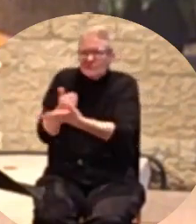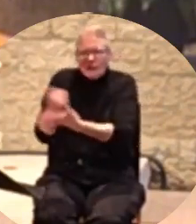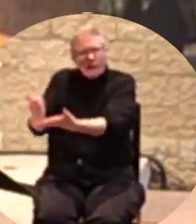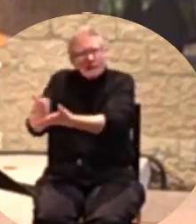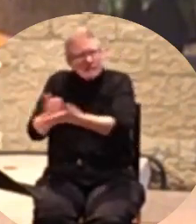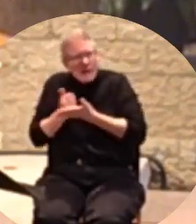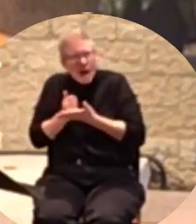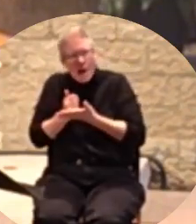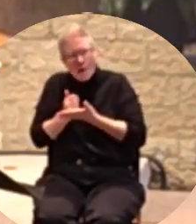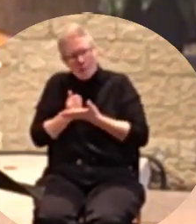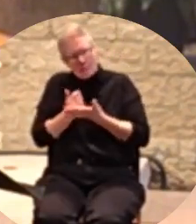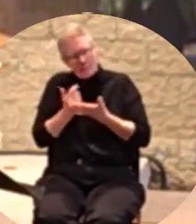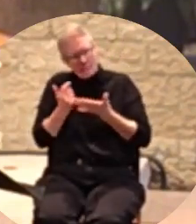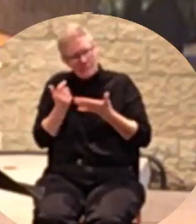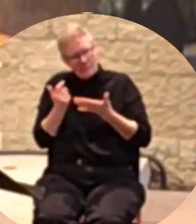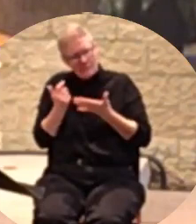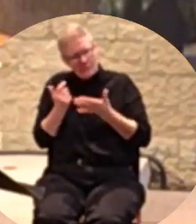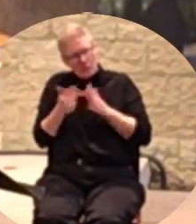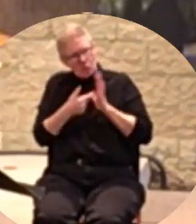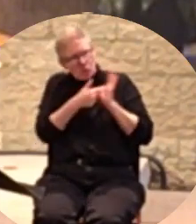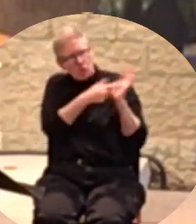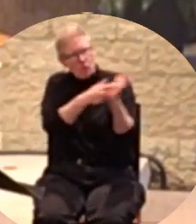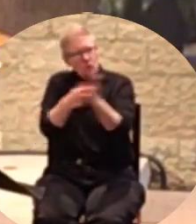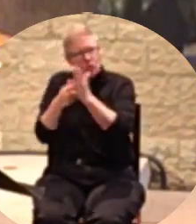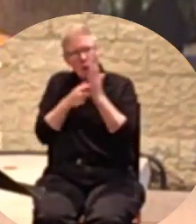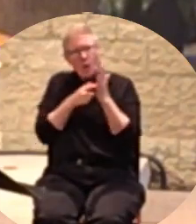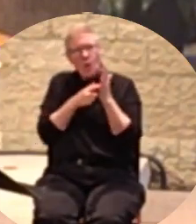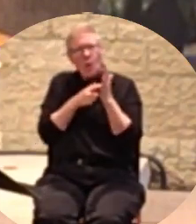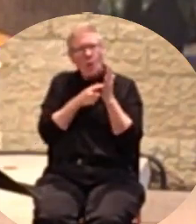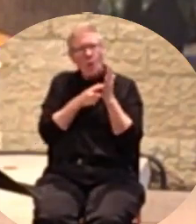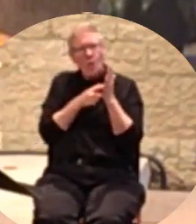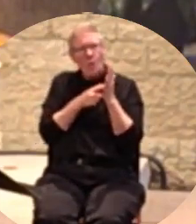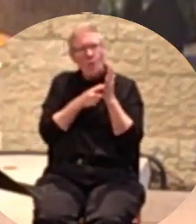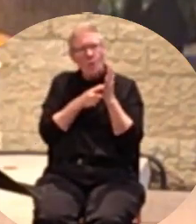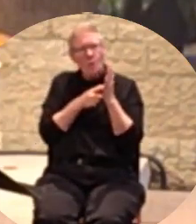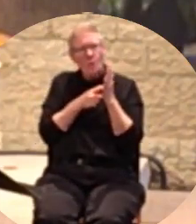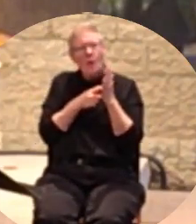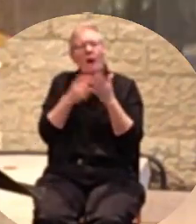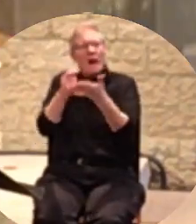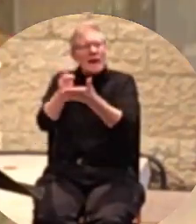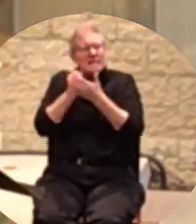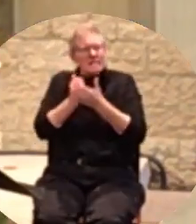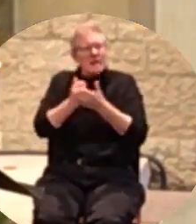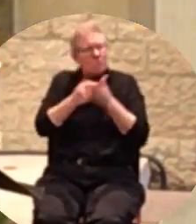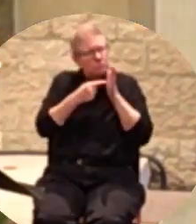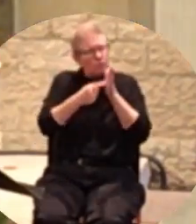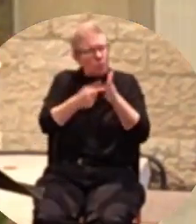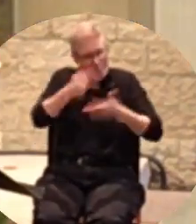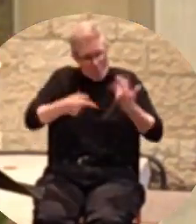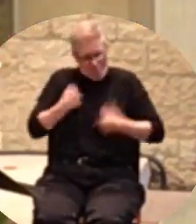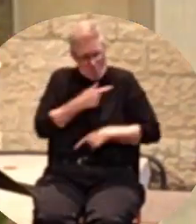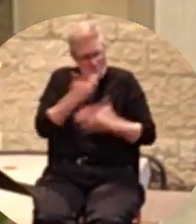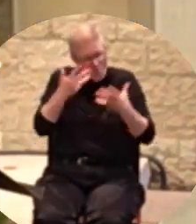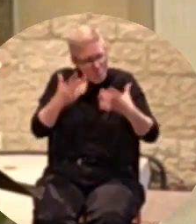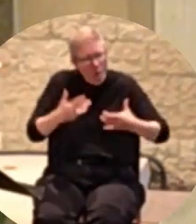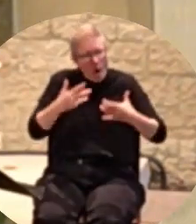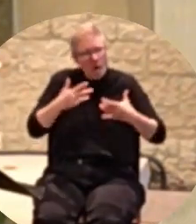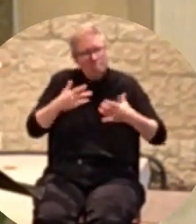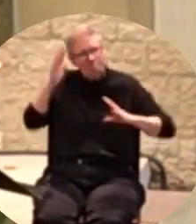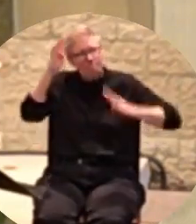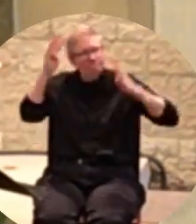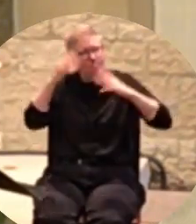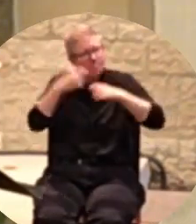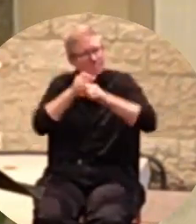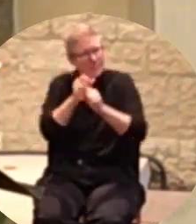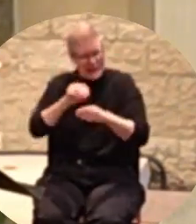that demonstration that we want to create in our own life. And I can assure you that how many times